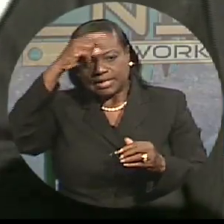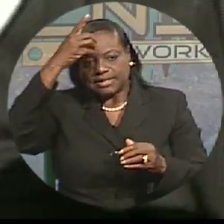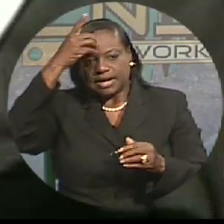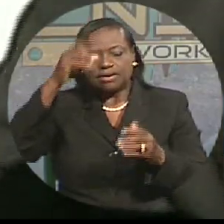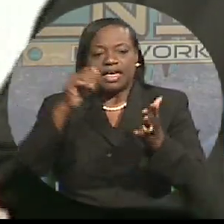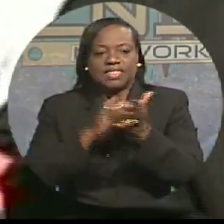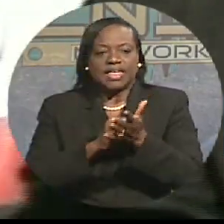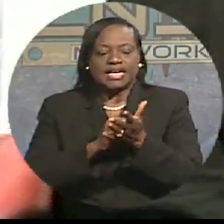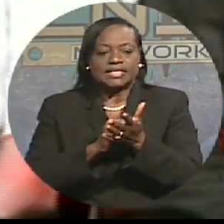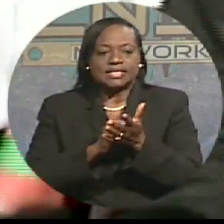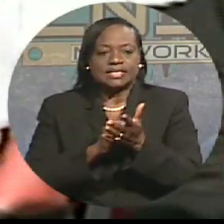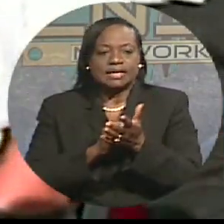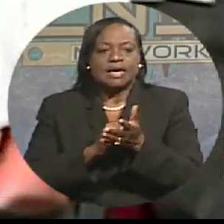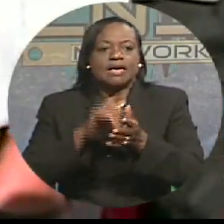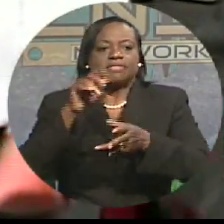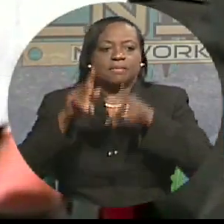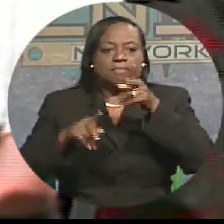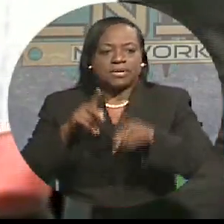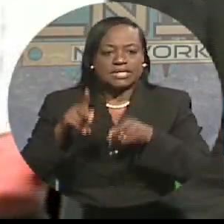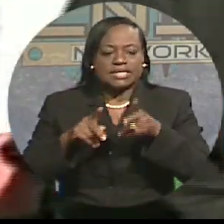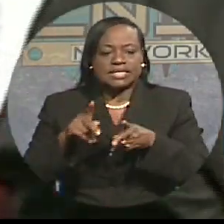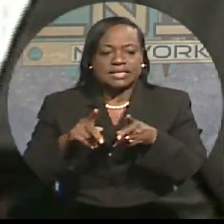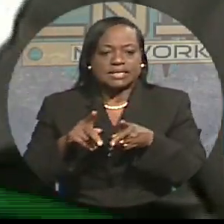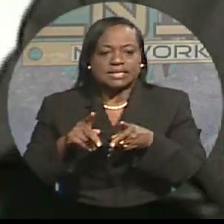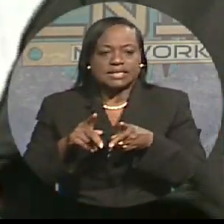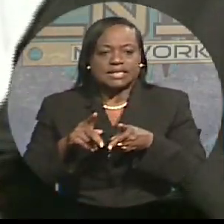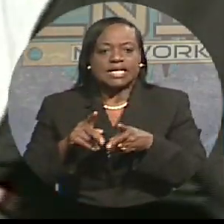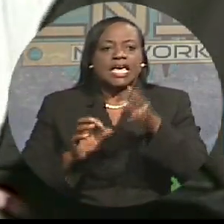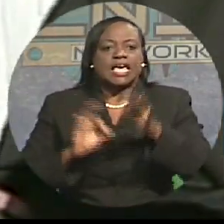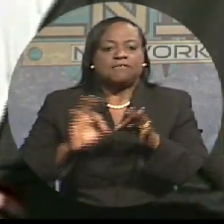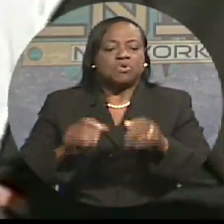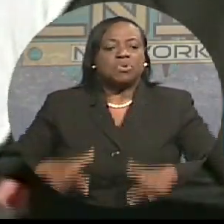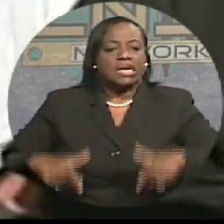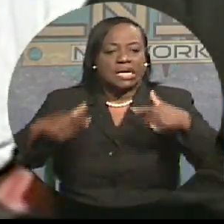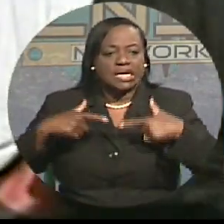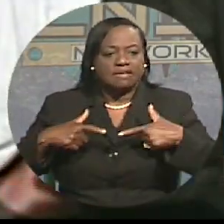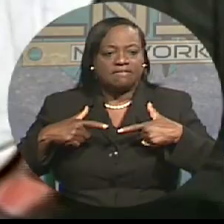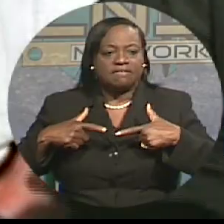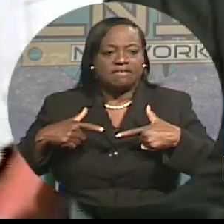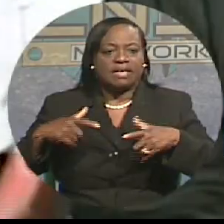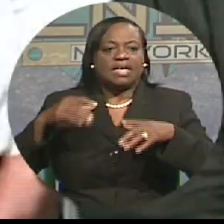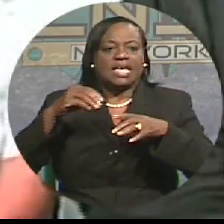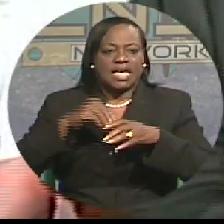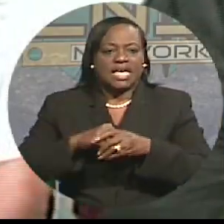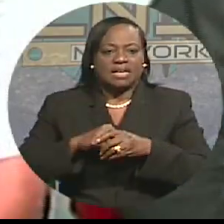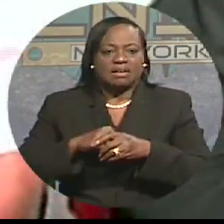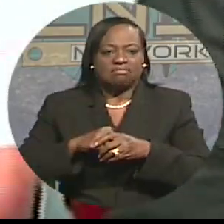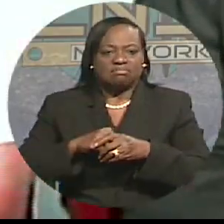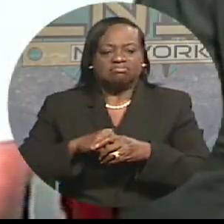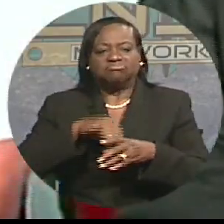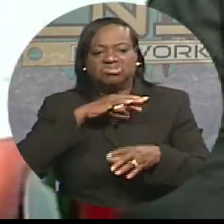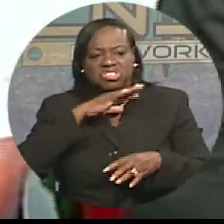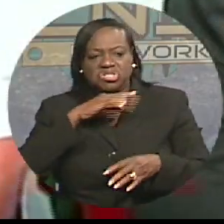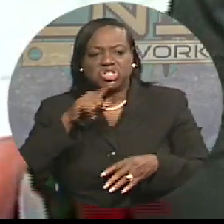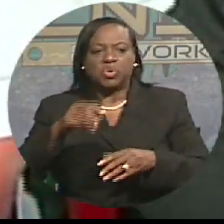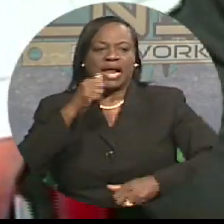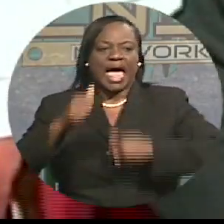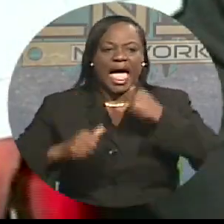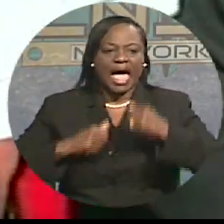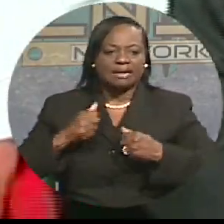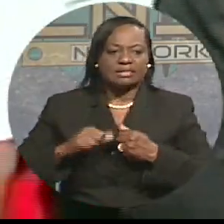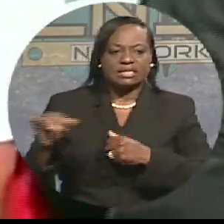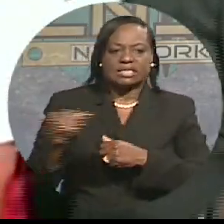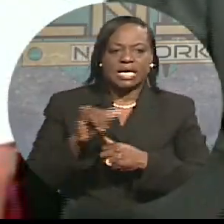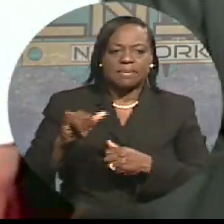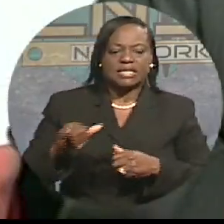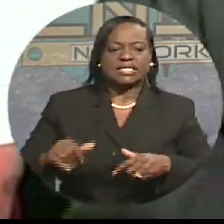dictate their own conduct and behavior. If you live in squalor, you obviously sometimes act in like you're living in squalor. And so I'm